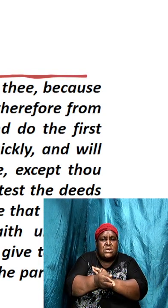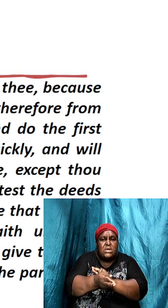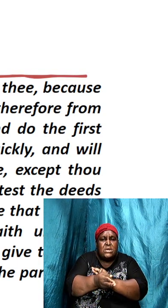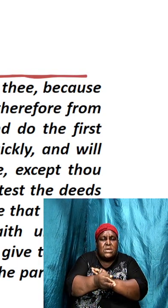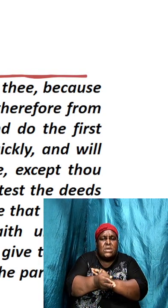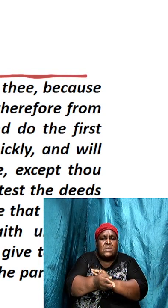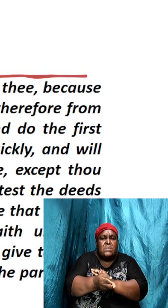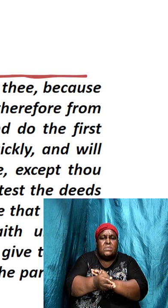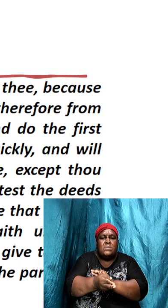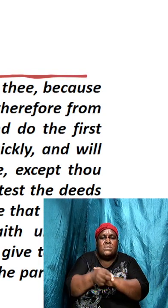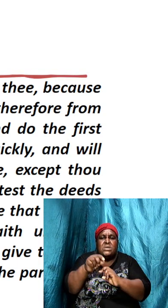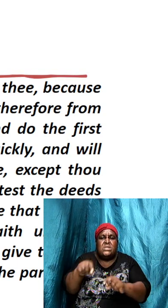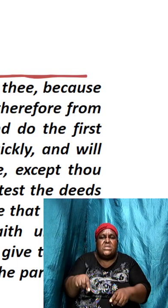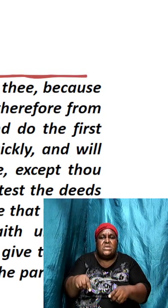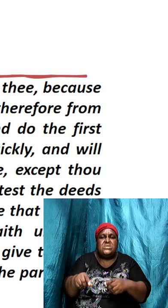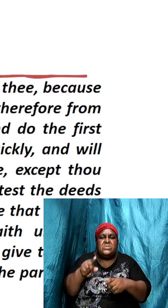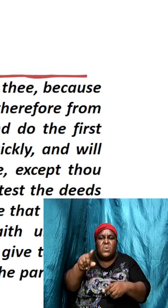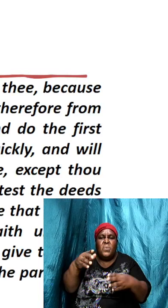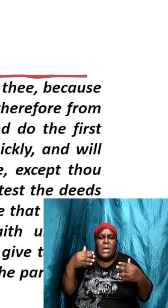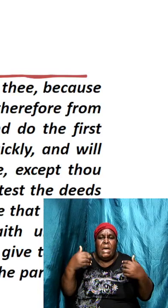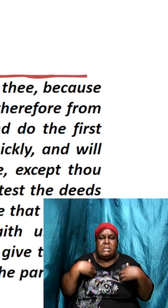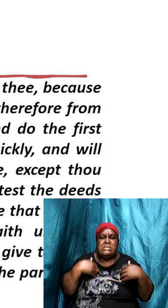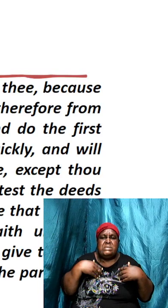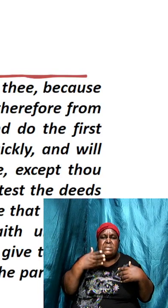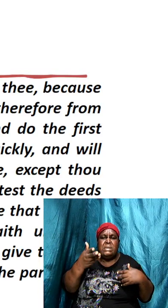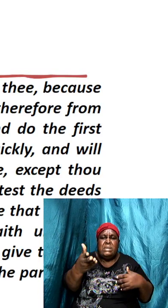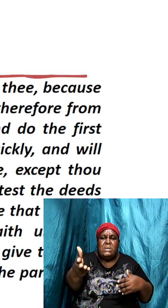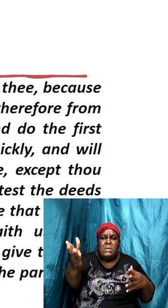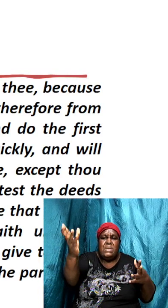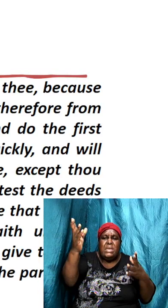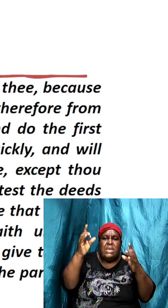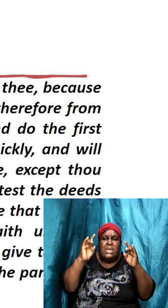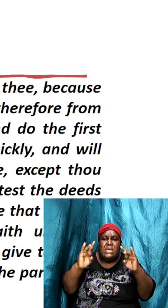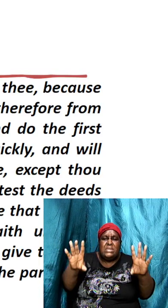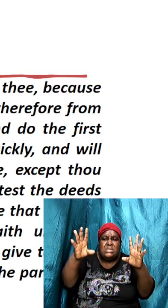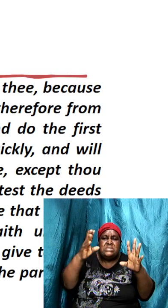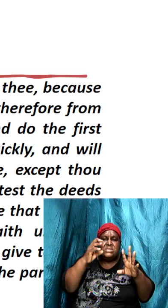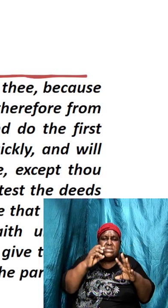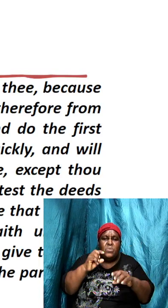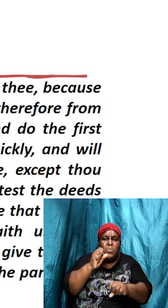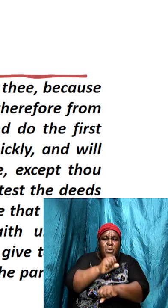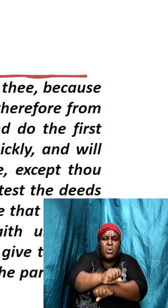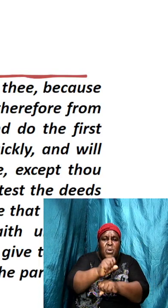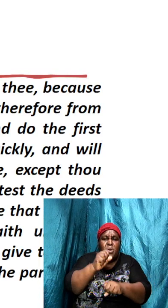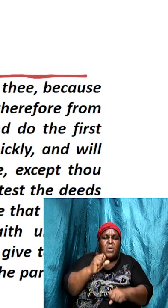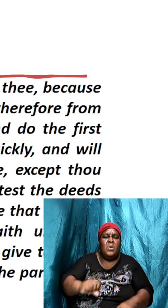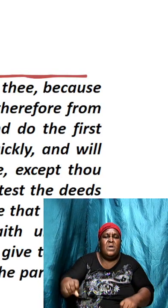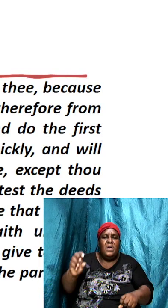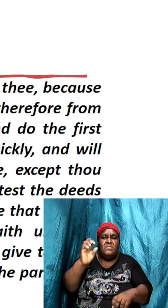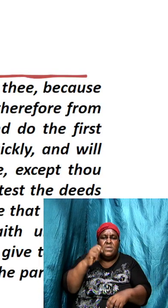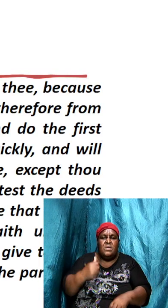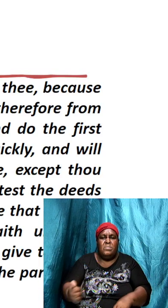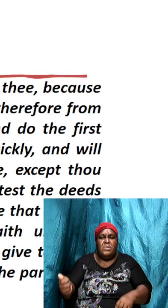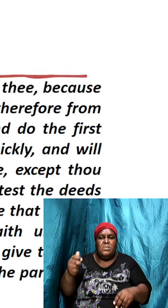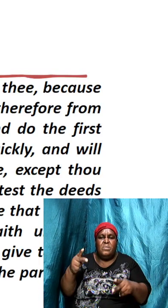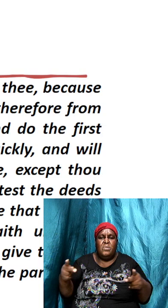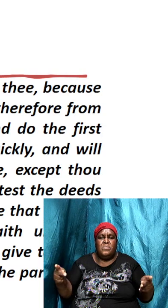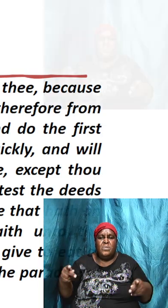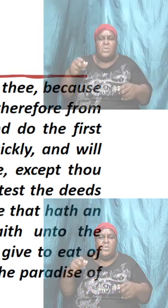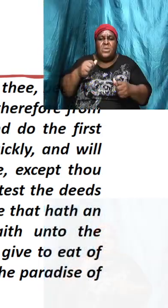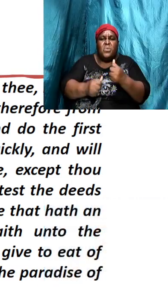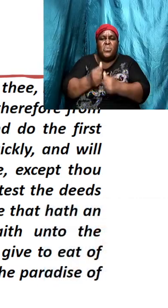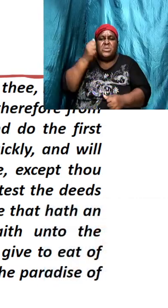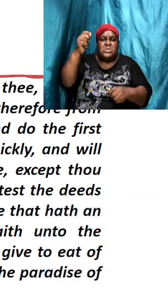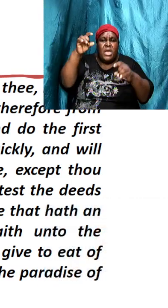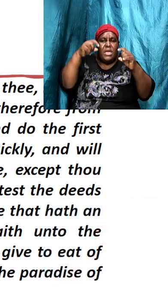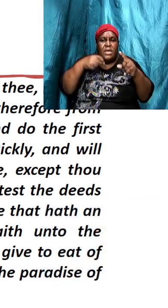then he continue on but this thou hast that thou hatest the deed of the Nicolaitans which I also